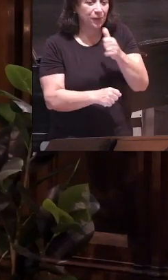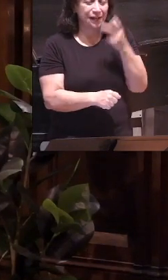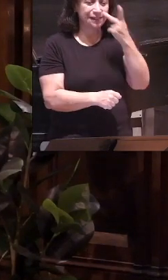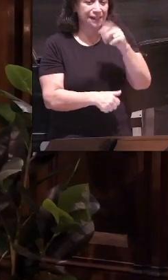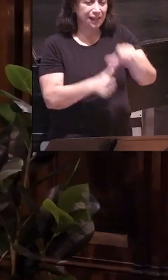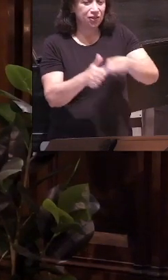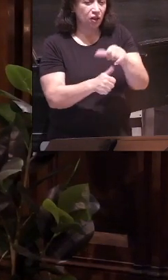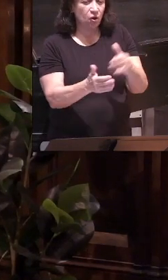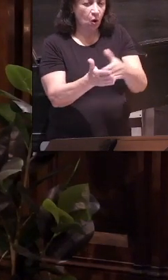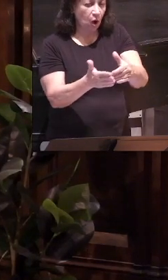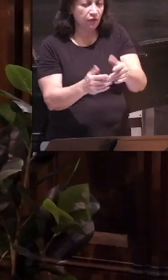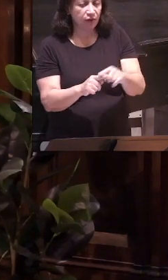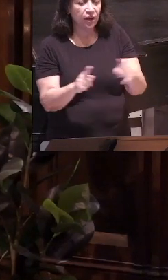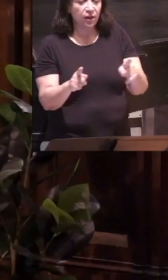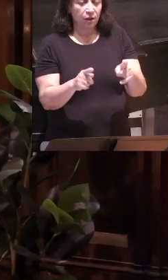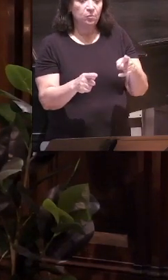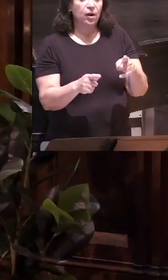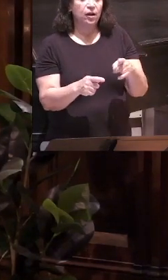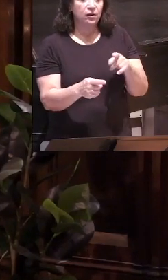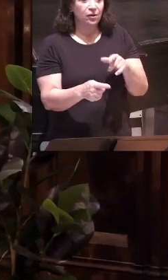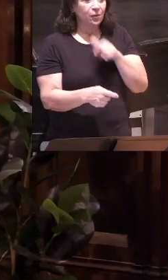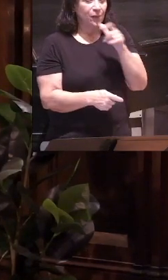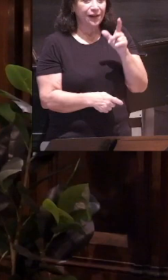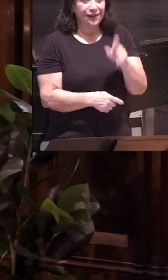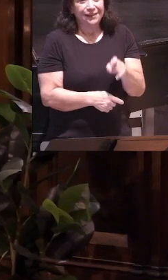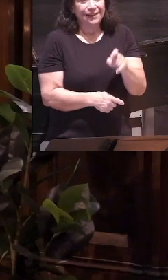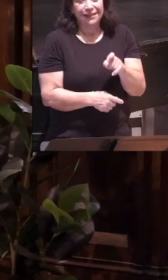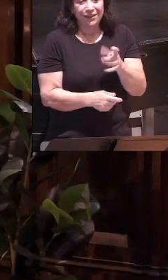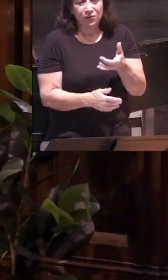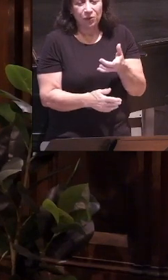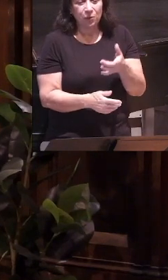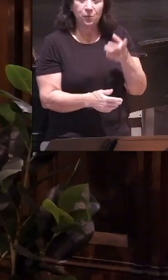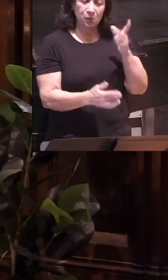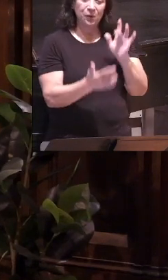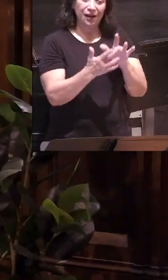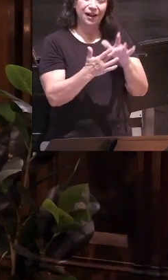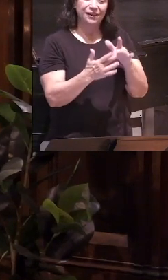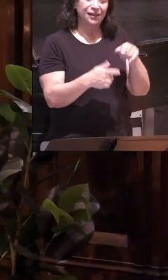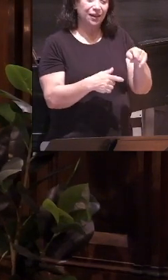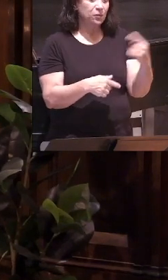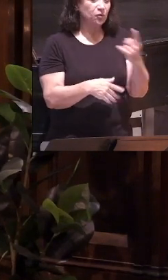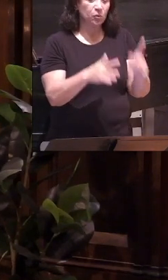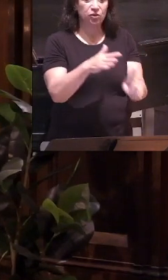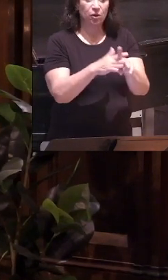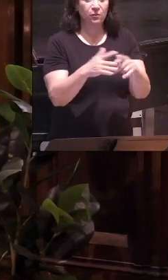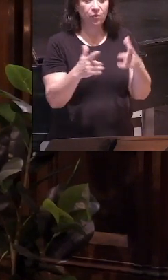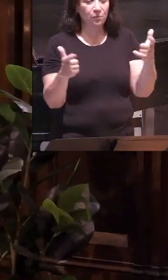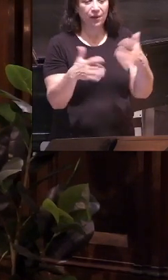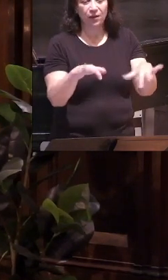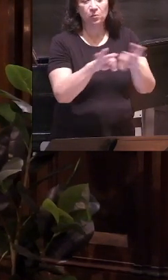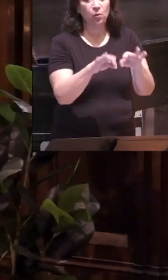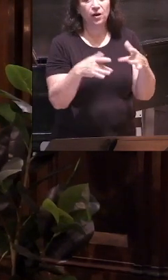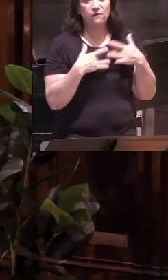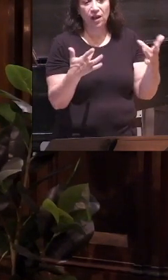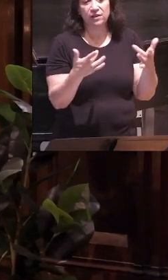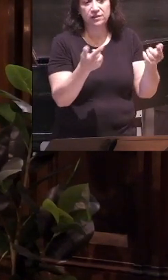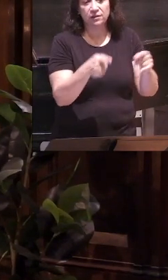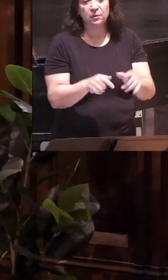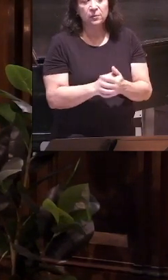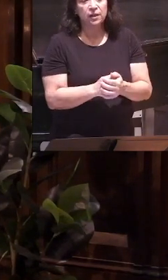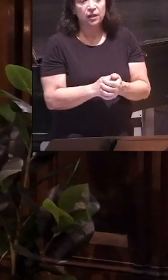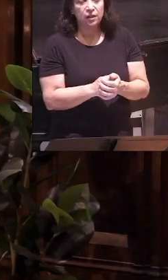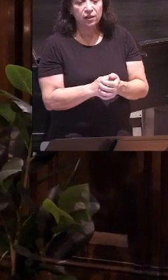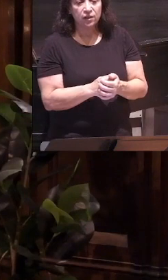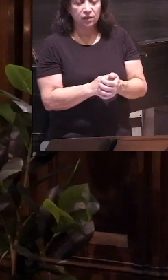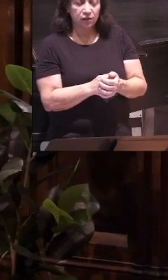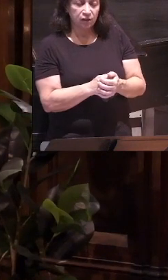often, but we didn't need to connect all the time. He was always there for the big events. He was at our wedding. We were at